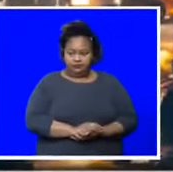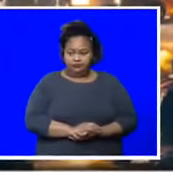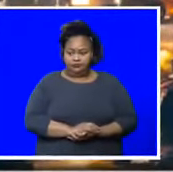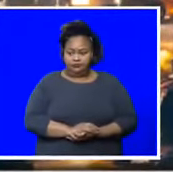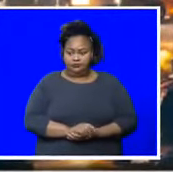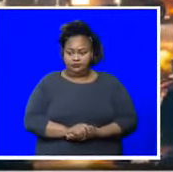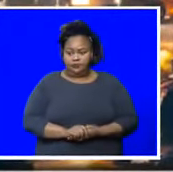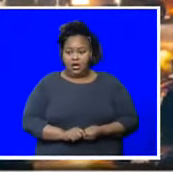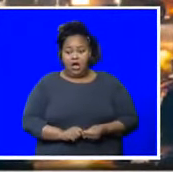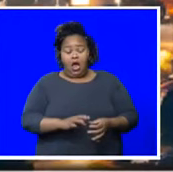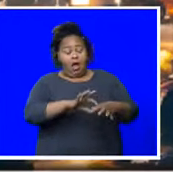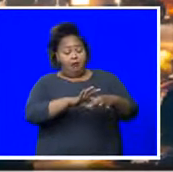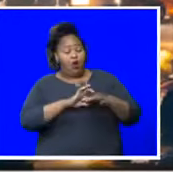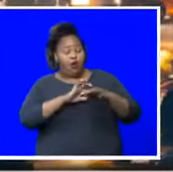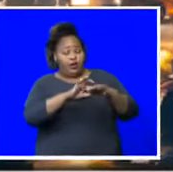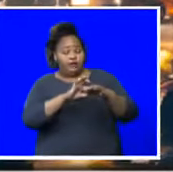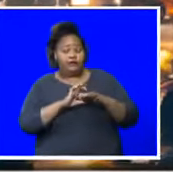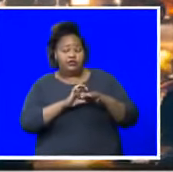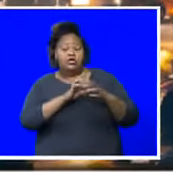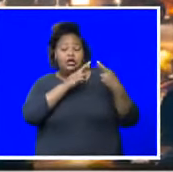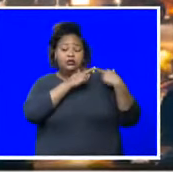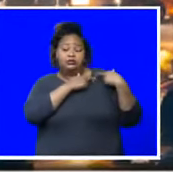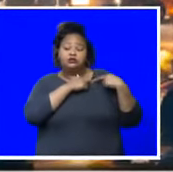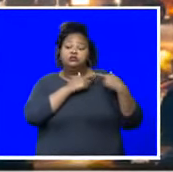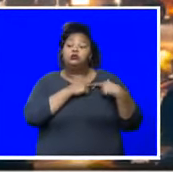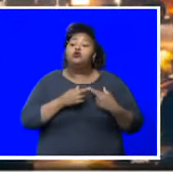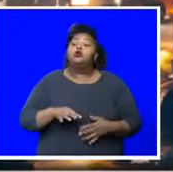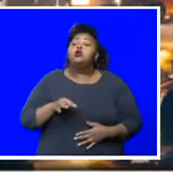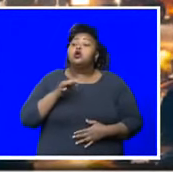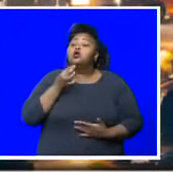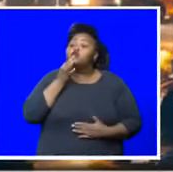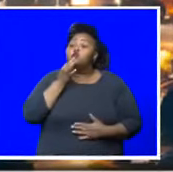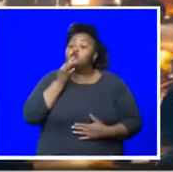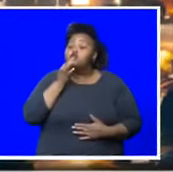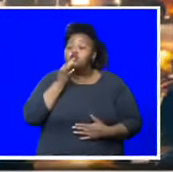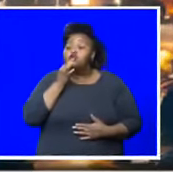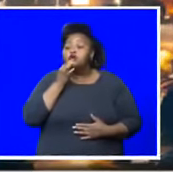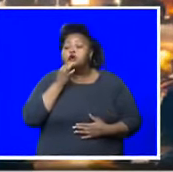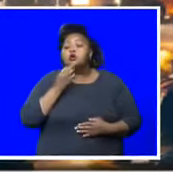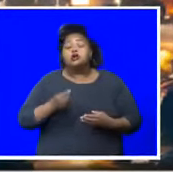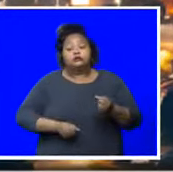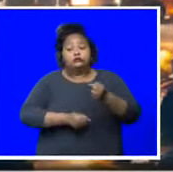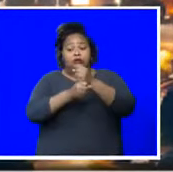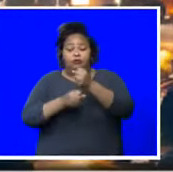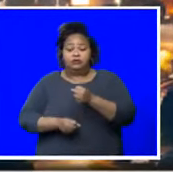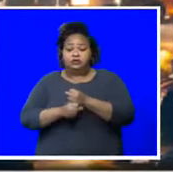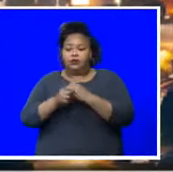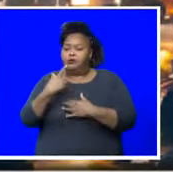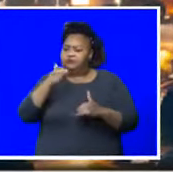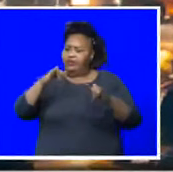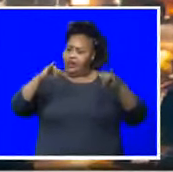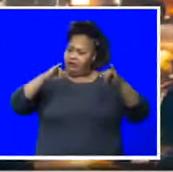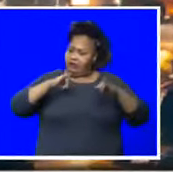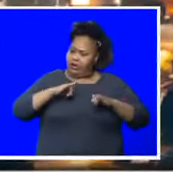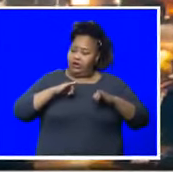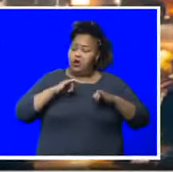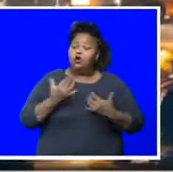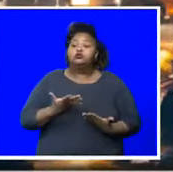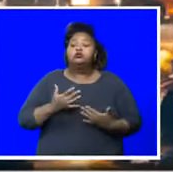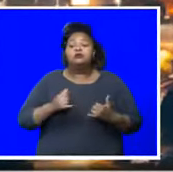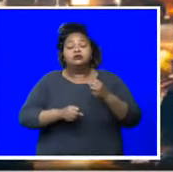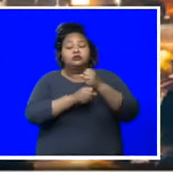Tindlalo letisekela ke bantfu labasha labasemabhizinisi ntithi ti kulungele ke kwesekela imicondo yebantfu labasha labafuna ke